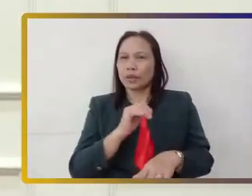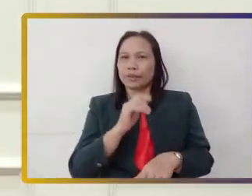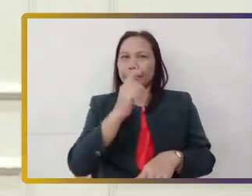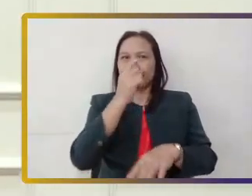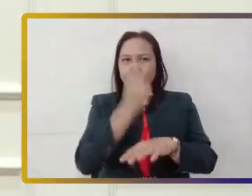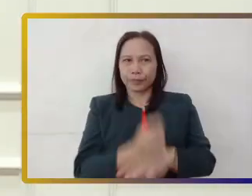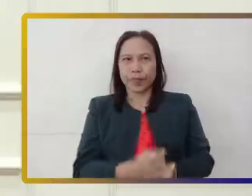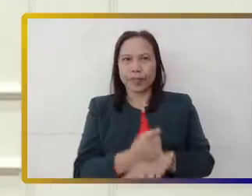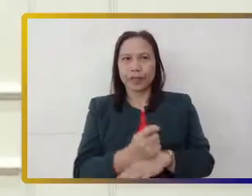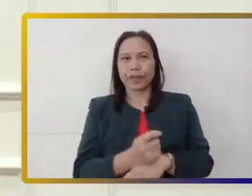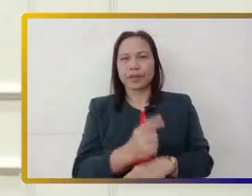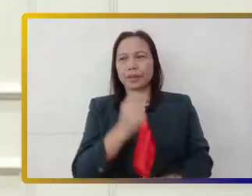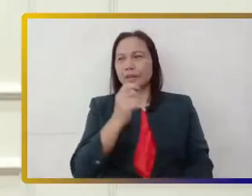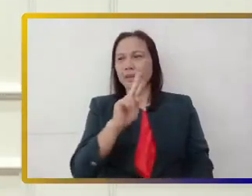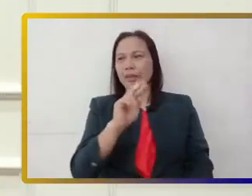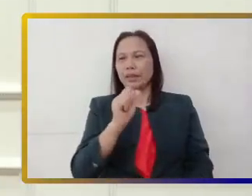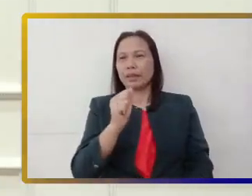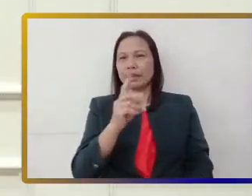traditions